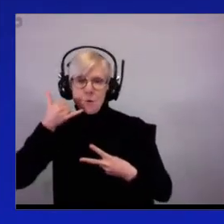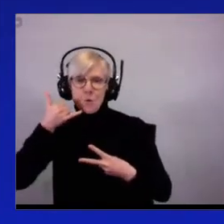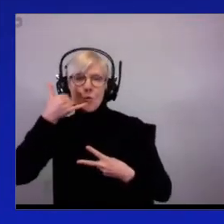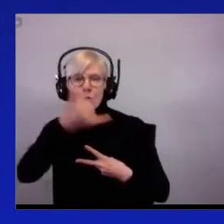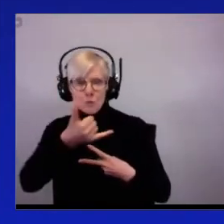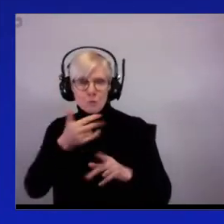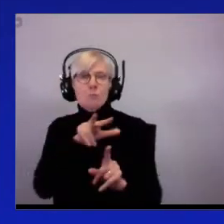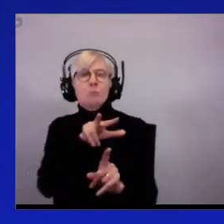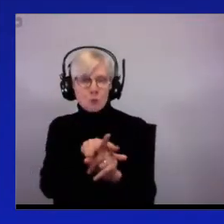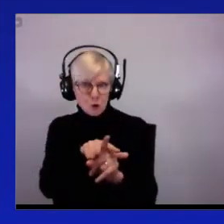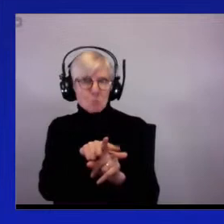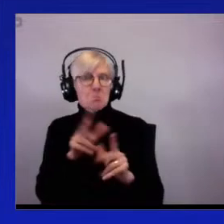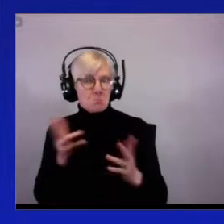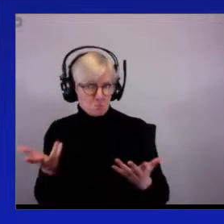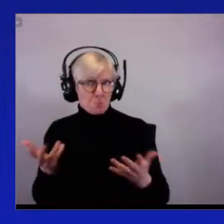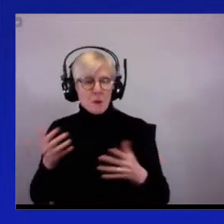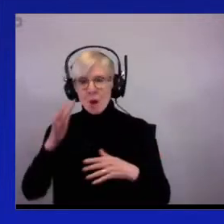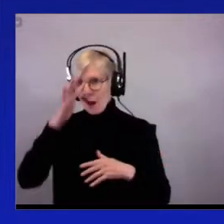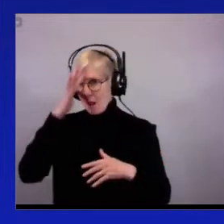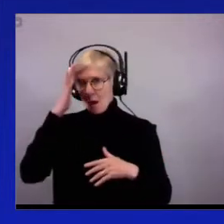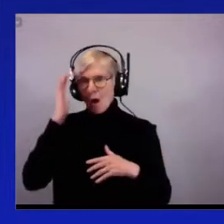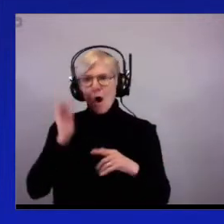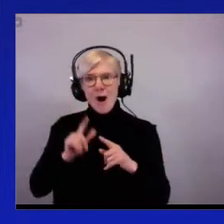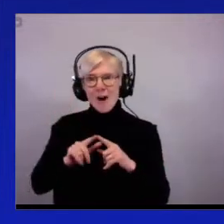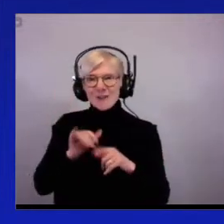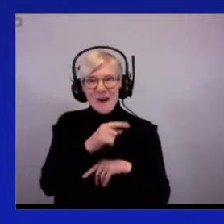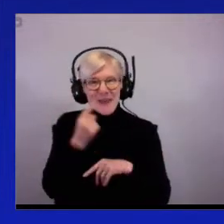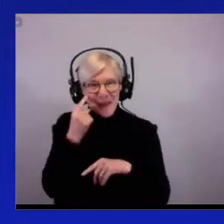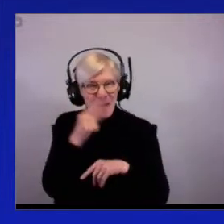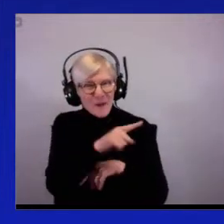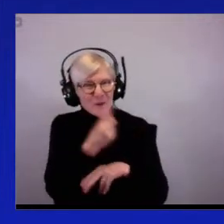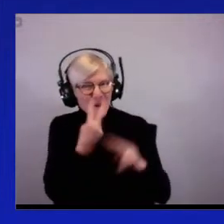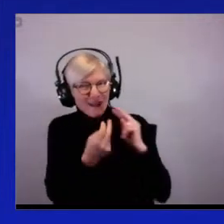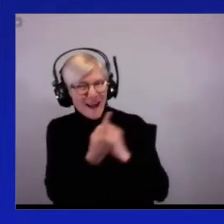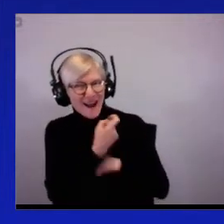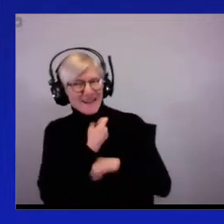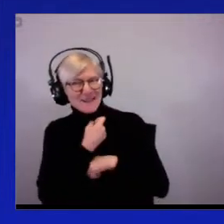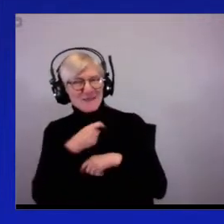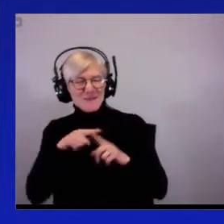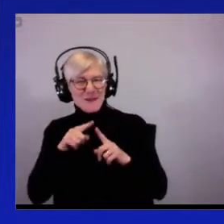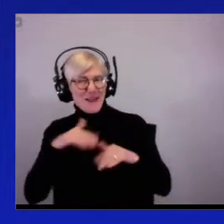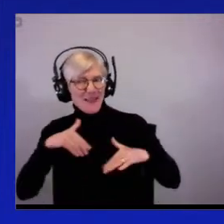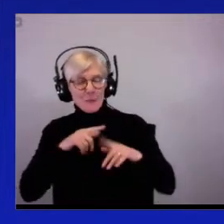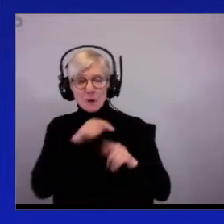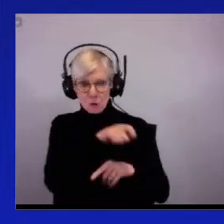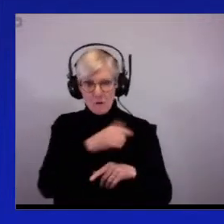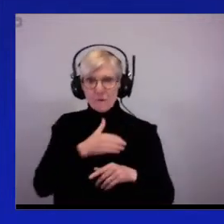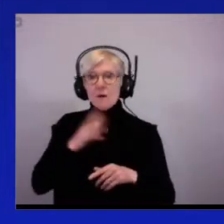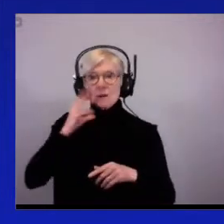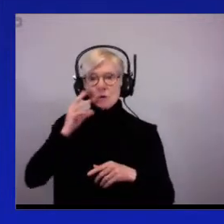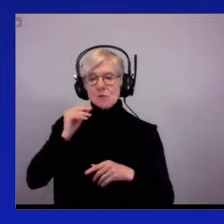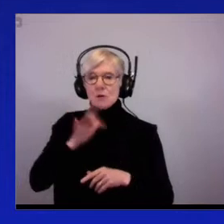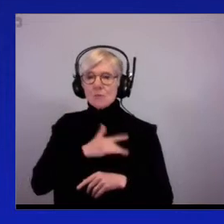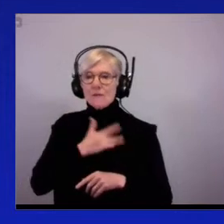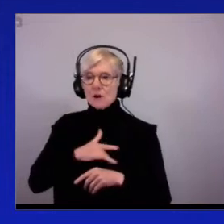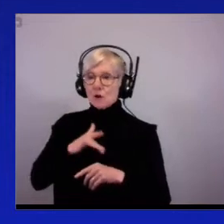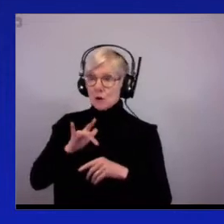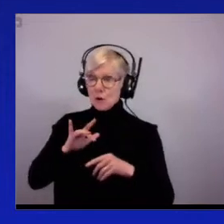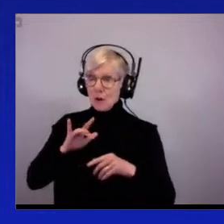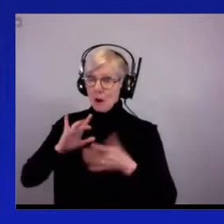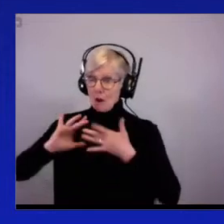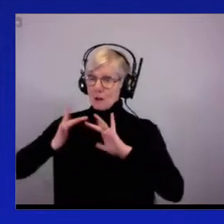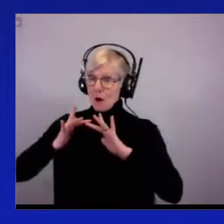being looked at. And as well, I thought you were going down the path, because I know you've had experience with provincial IT systems that haven't been always worked